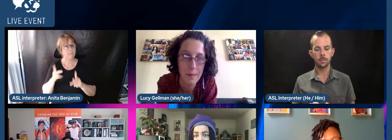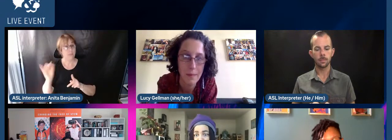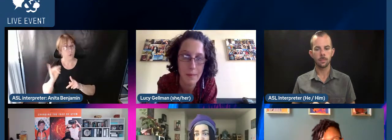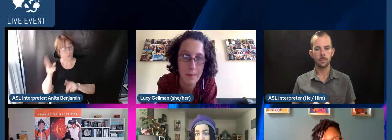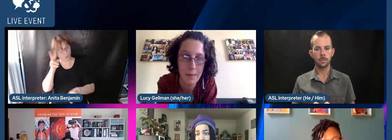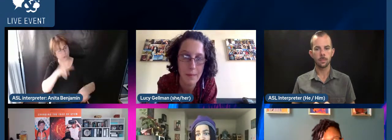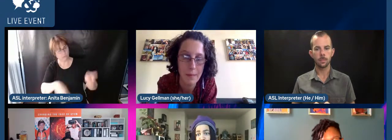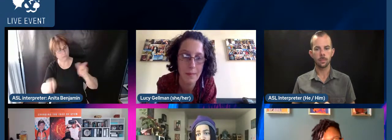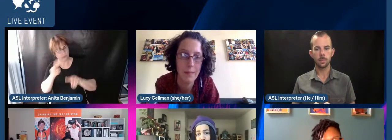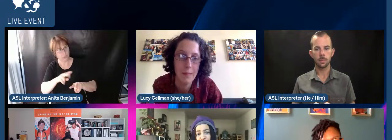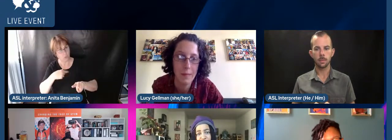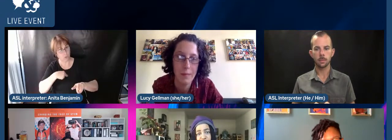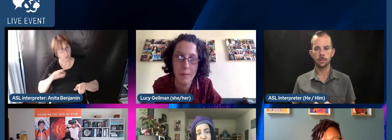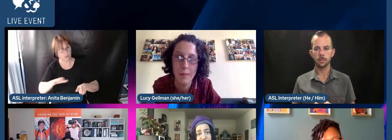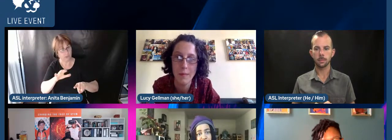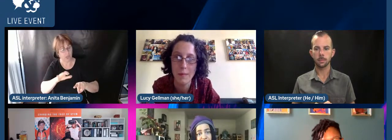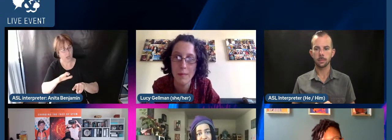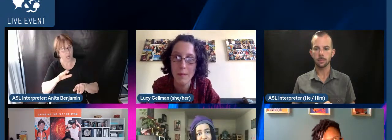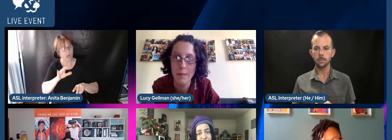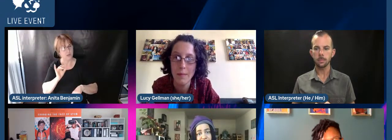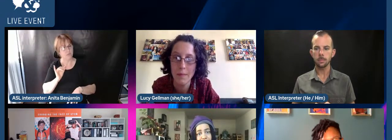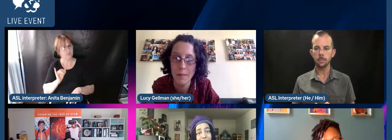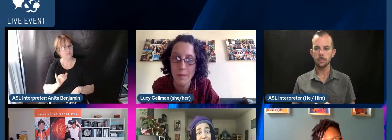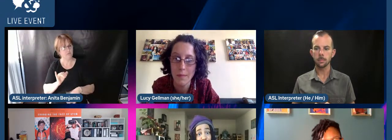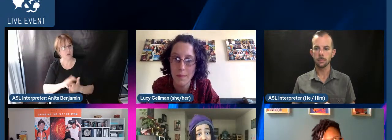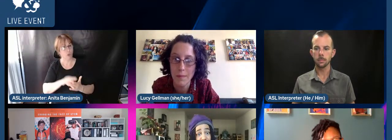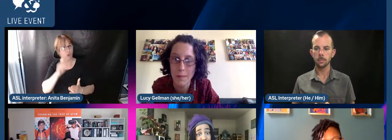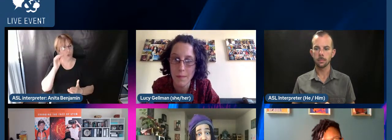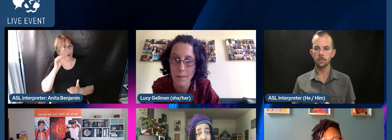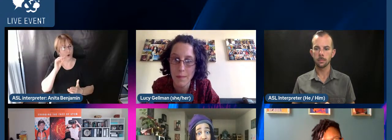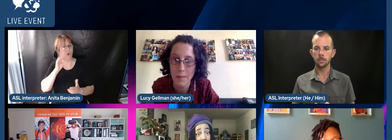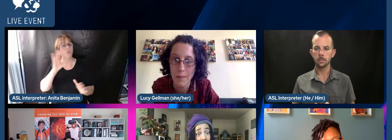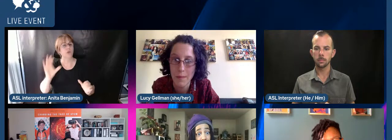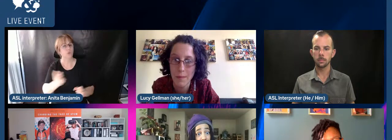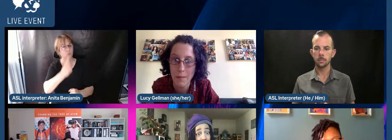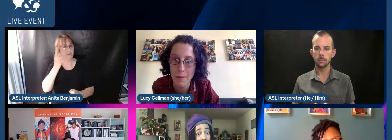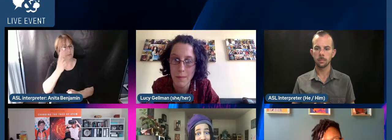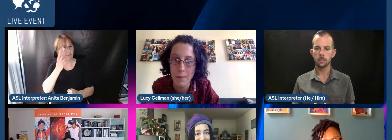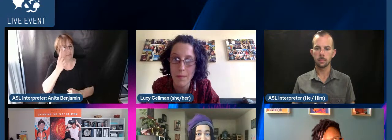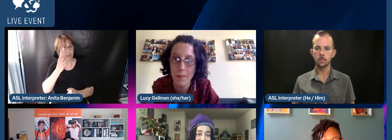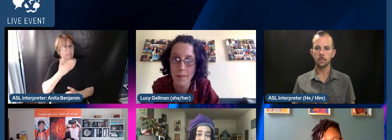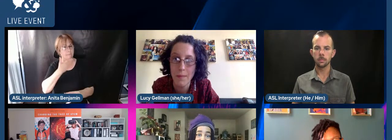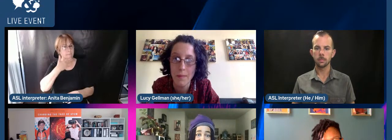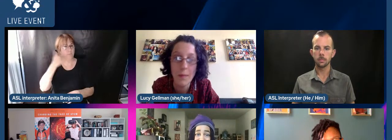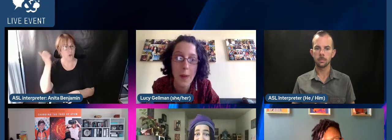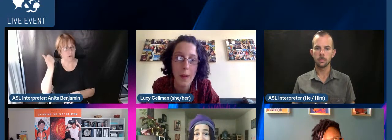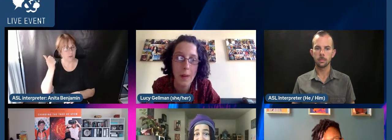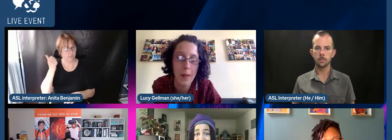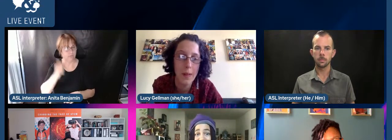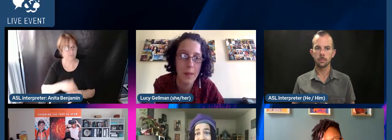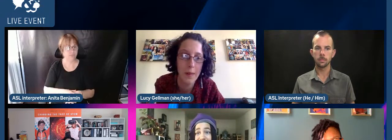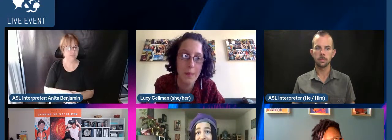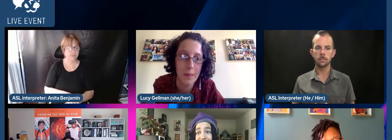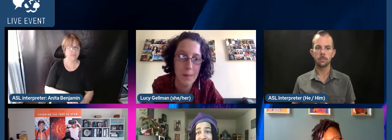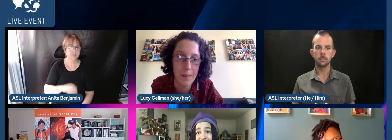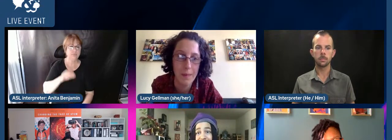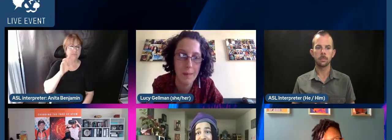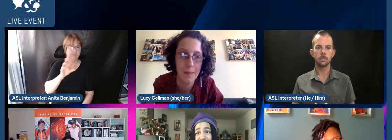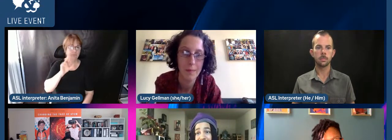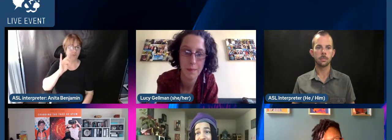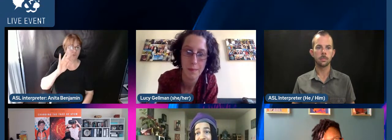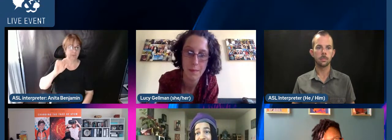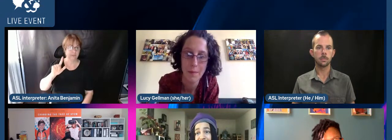and go, oh, we can do something that's better than that. You know what, Claudia? I think